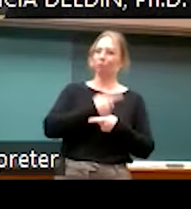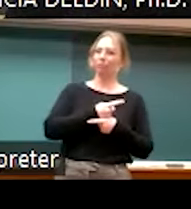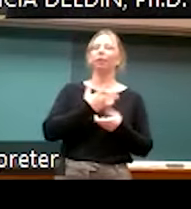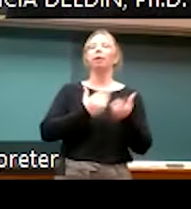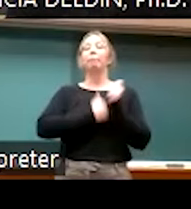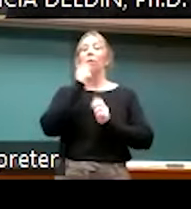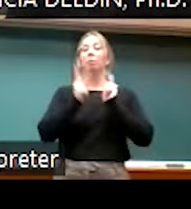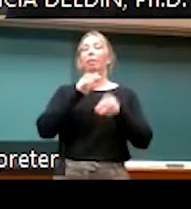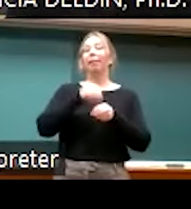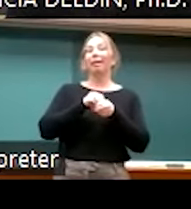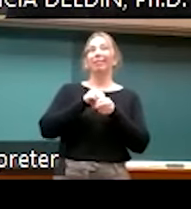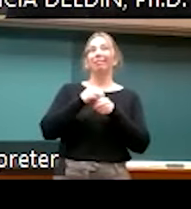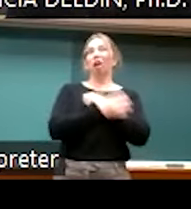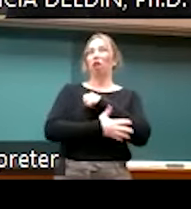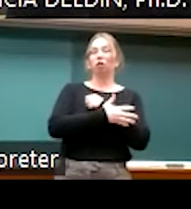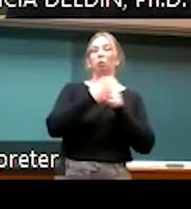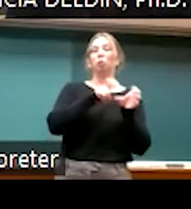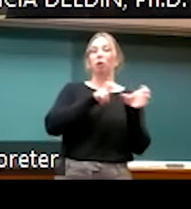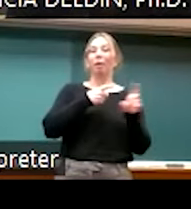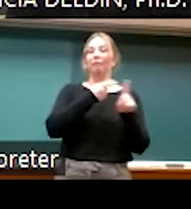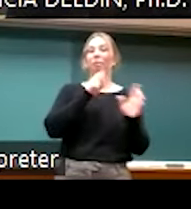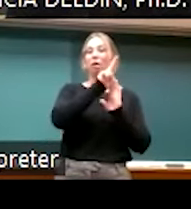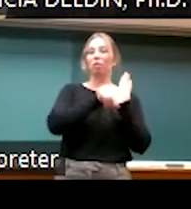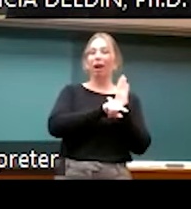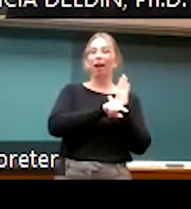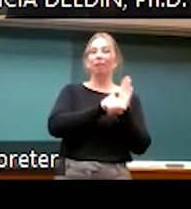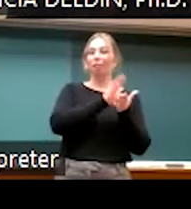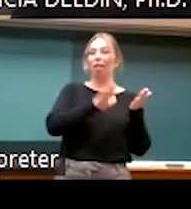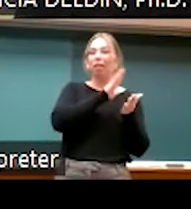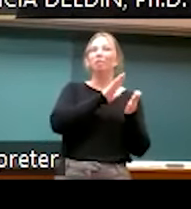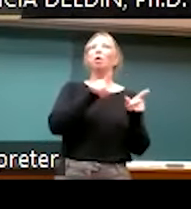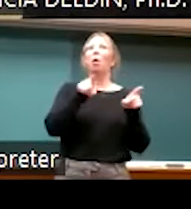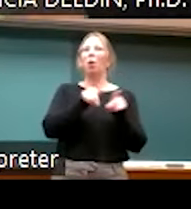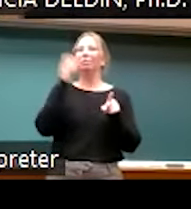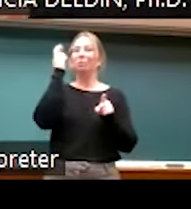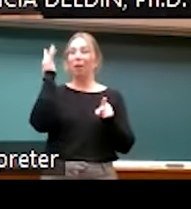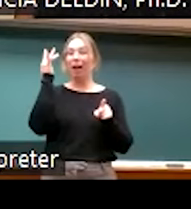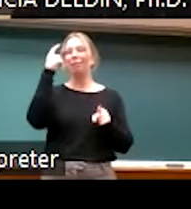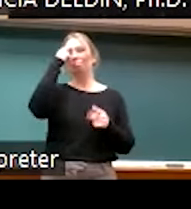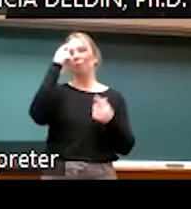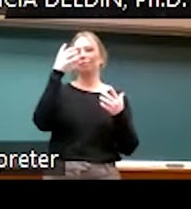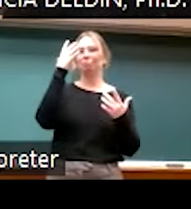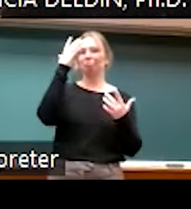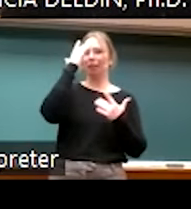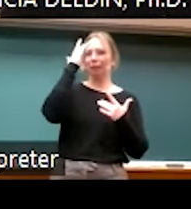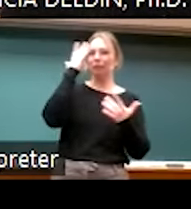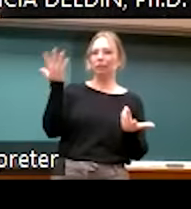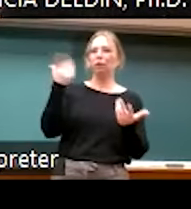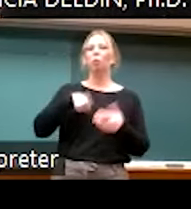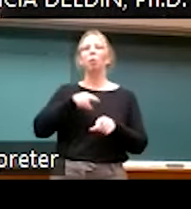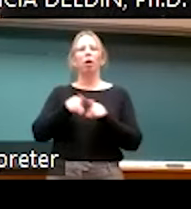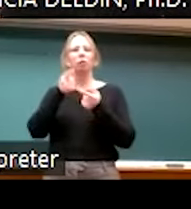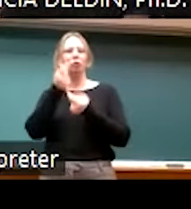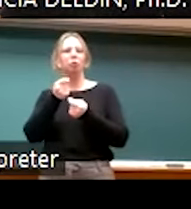in the country that drop out of undergrad also have mental illness. And we were interested in seniors. And then I'm going to